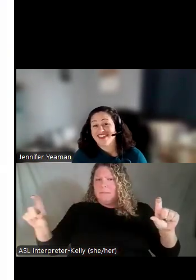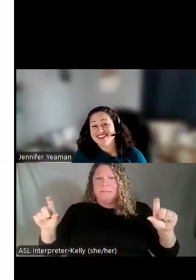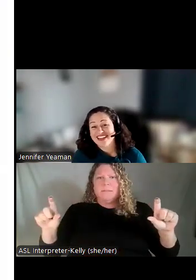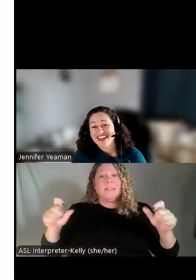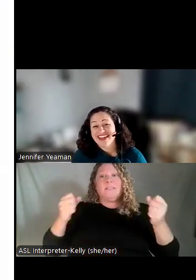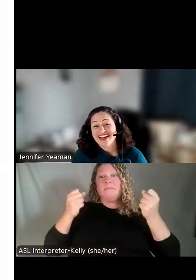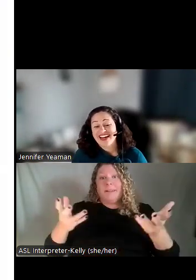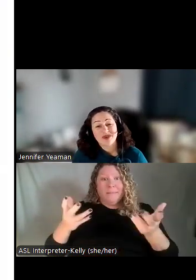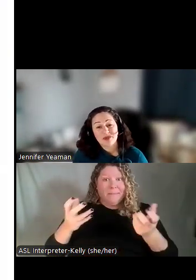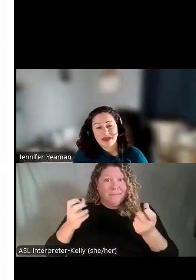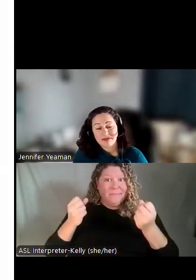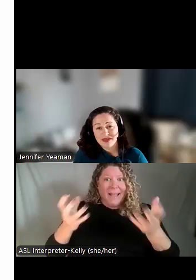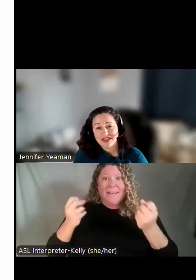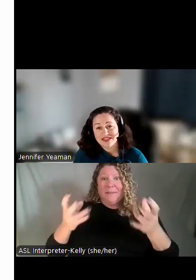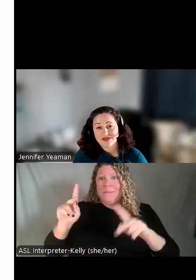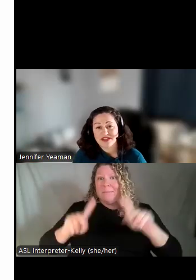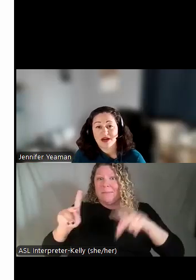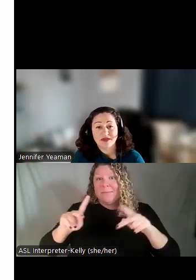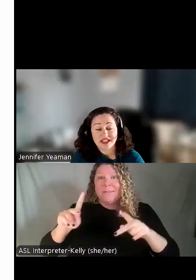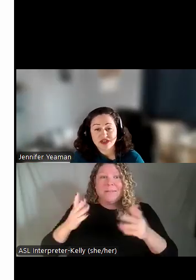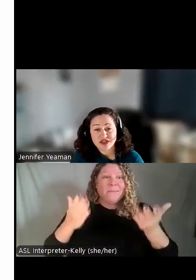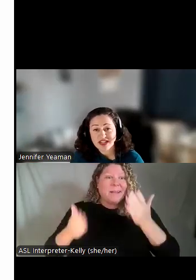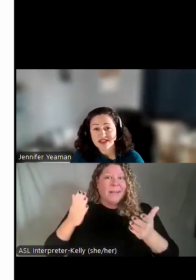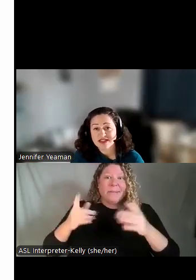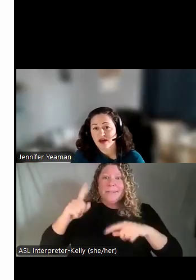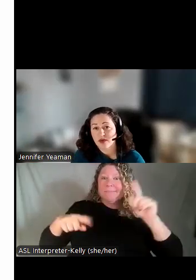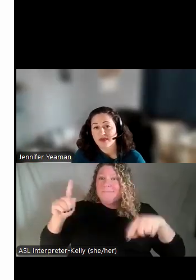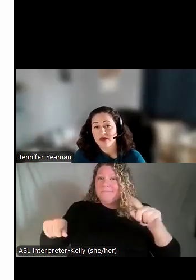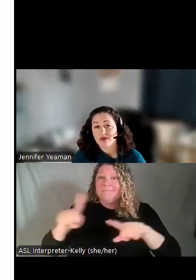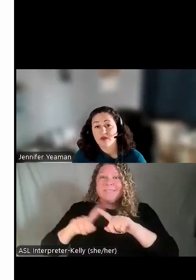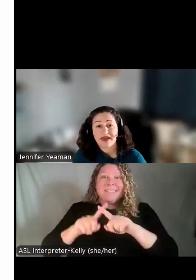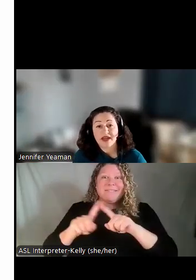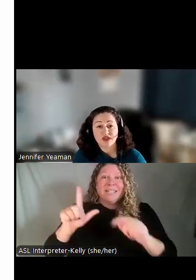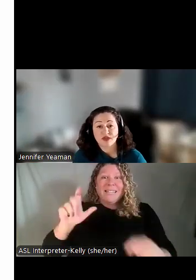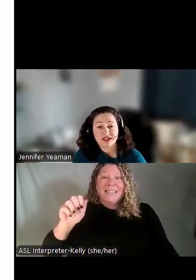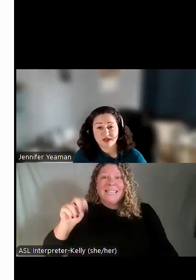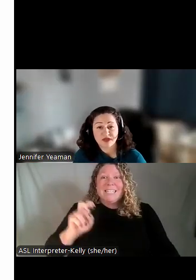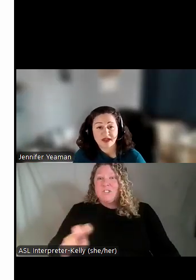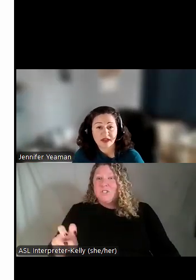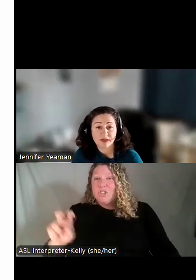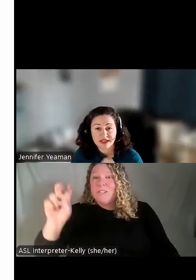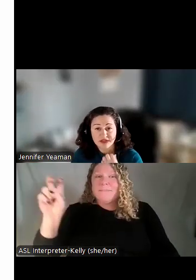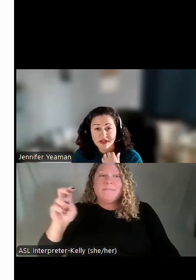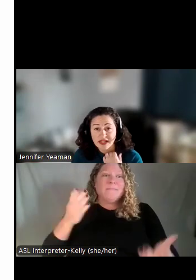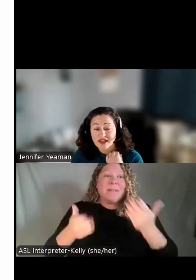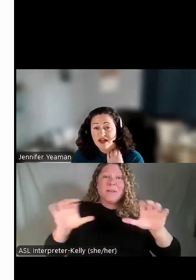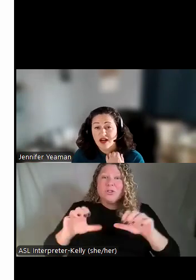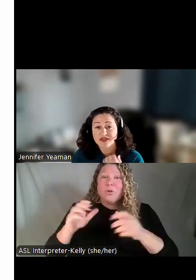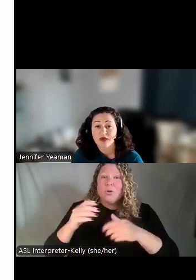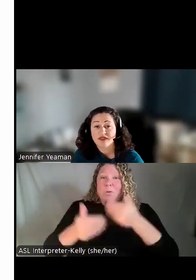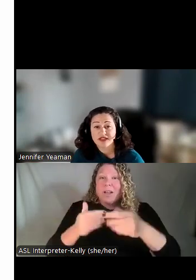people in the call today. We all may be in different lean journeys, and we may do process improvement a little bit